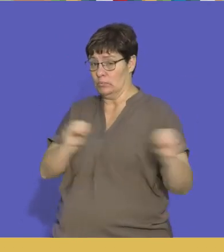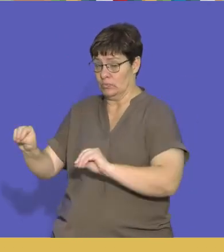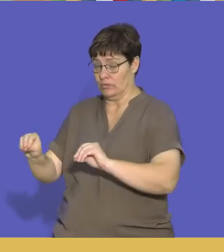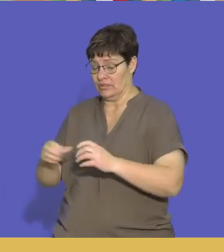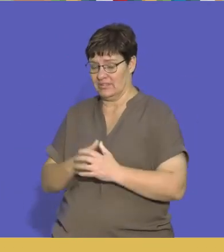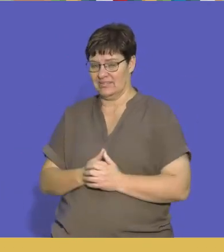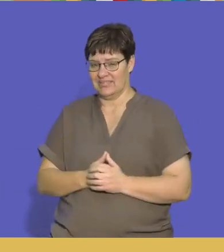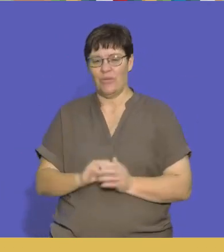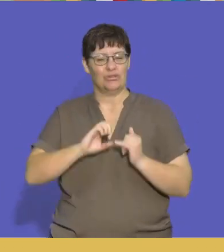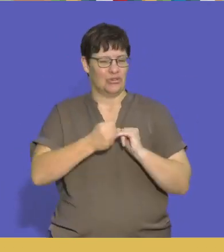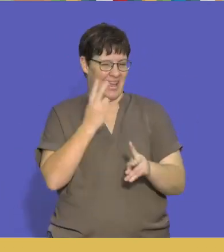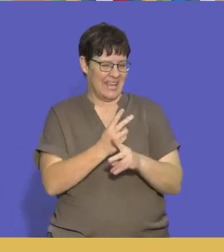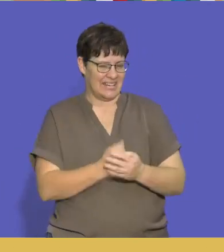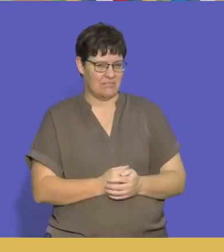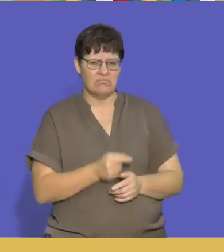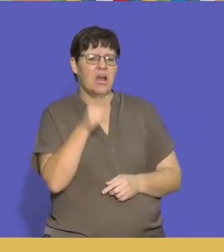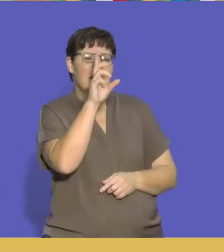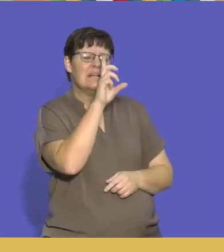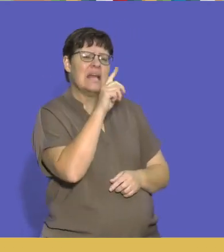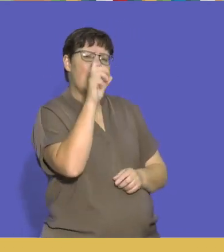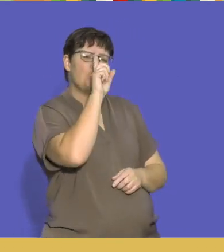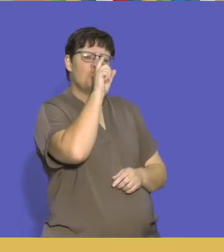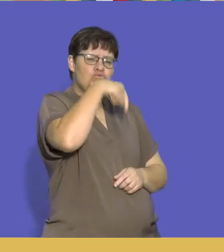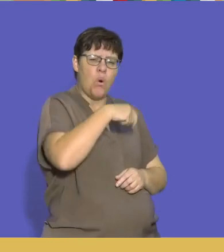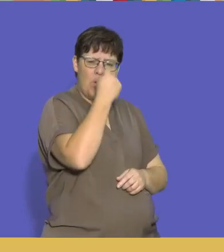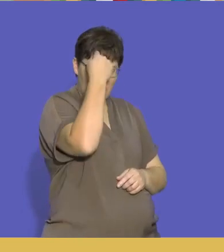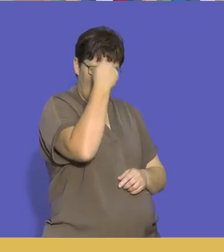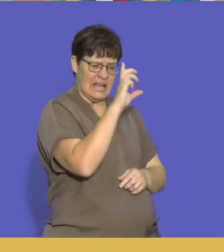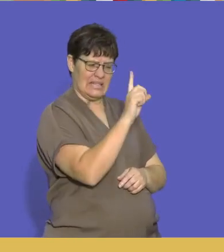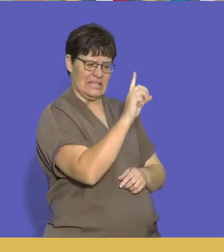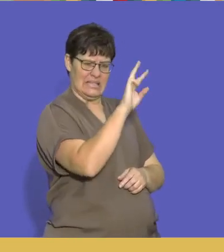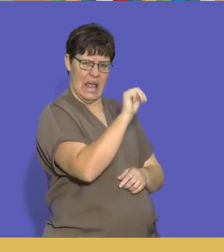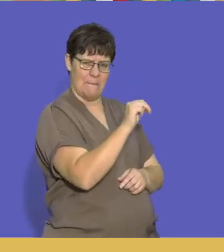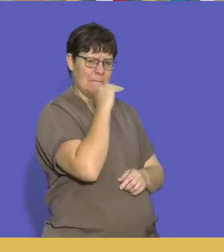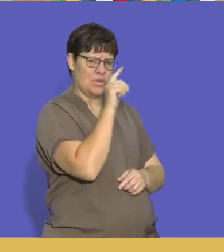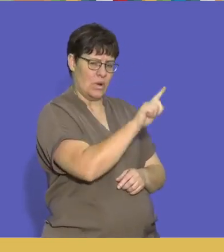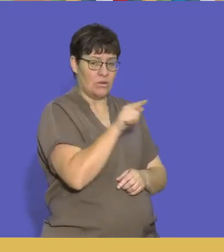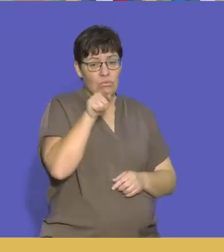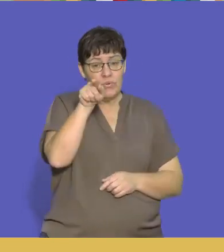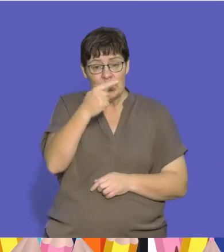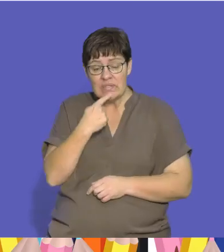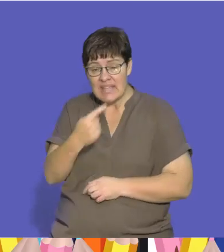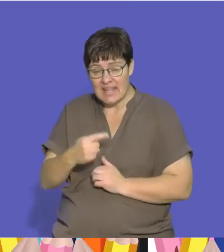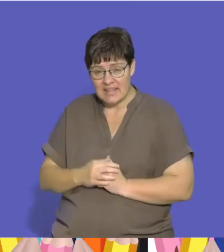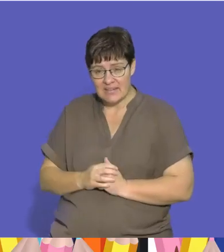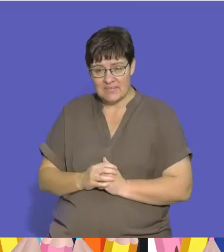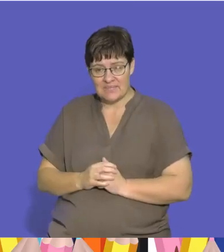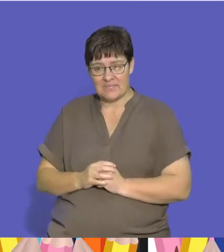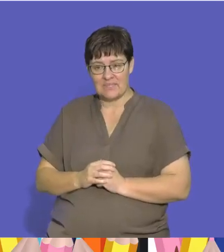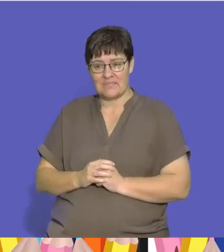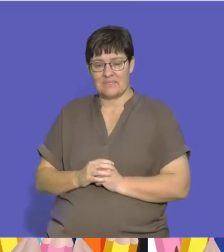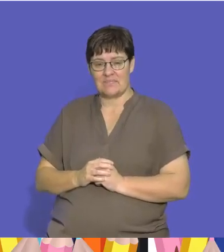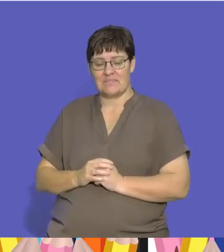move. Let's try that. What did Crow think DM meant? You say,